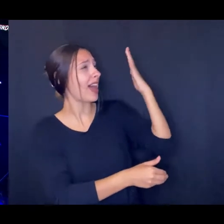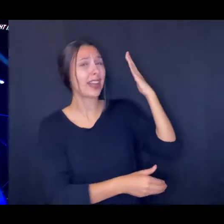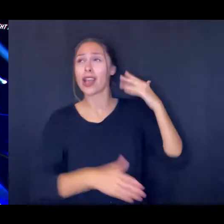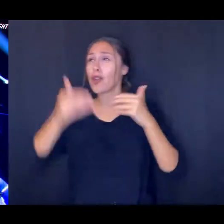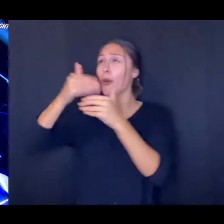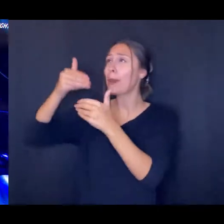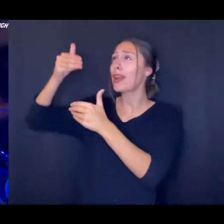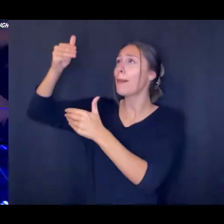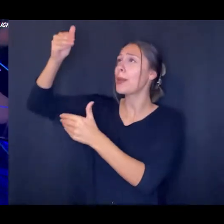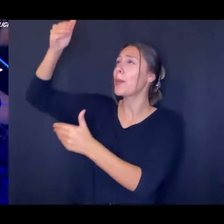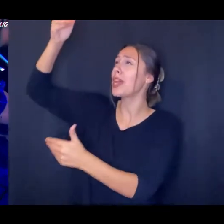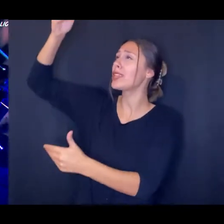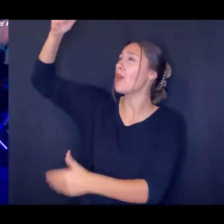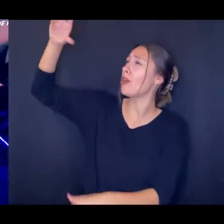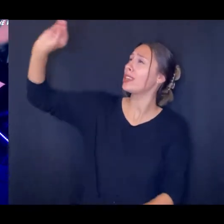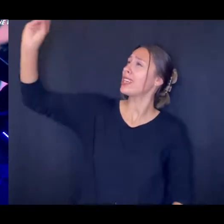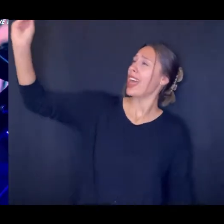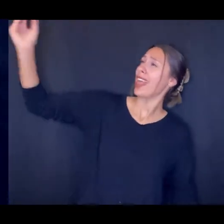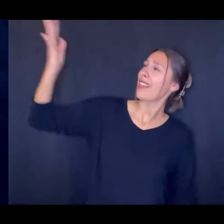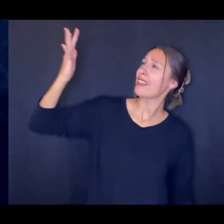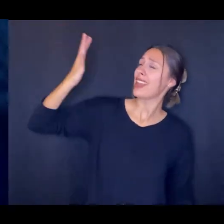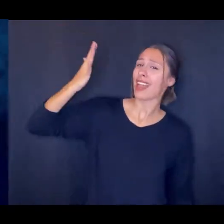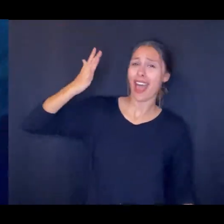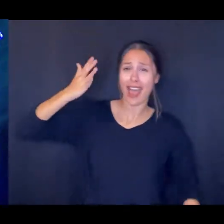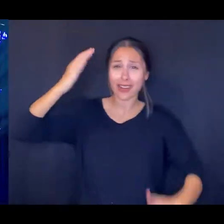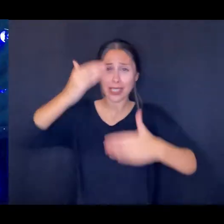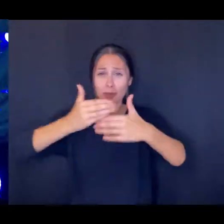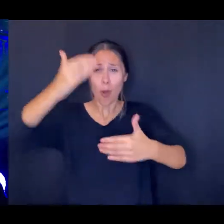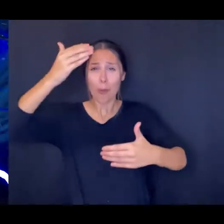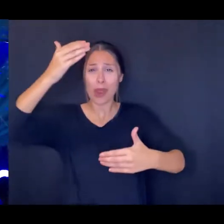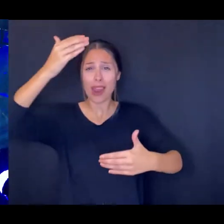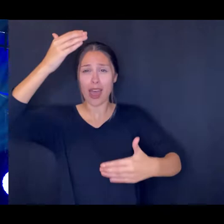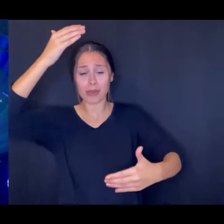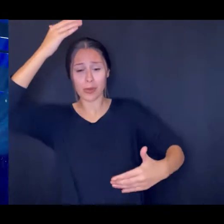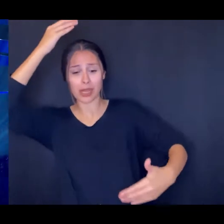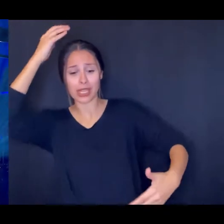the windows. Let the light in.